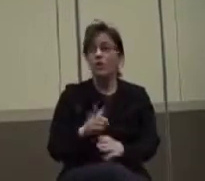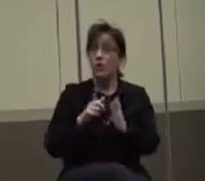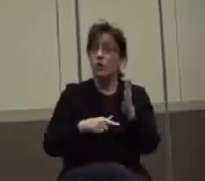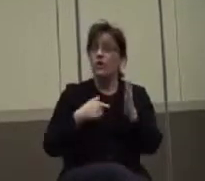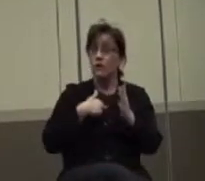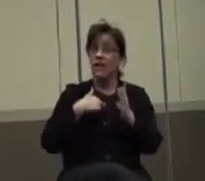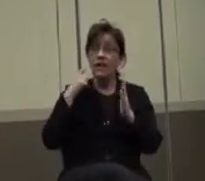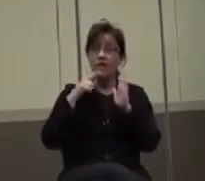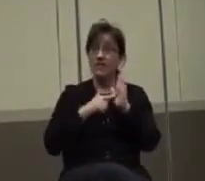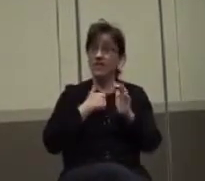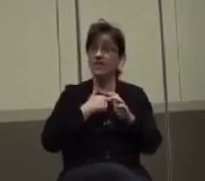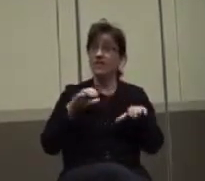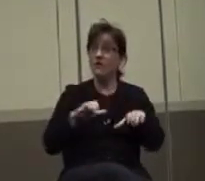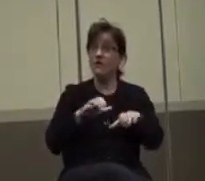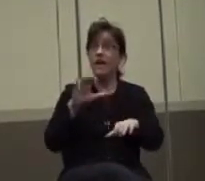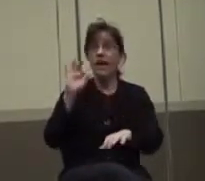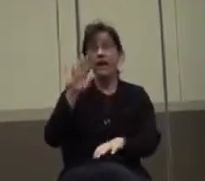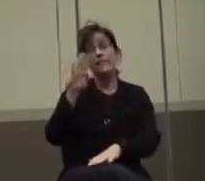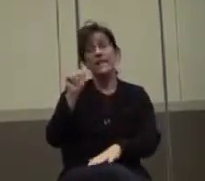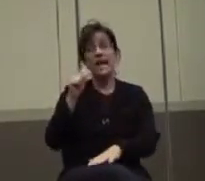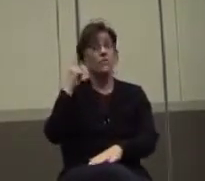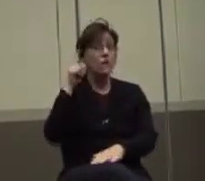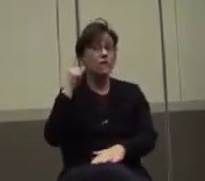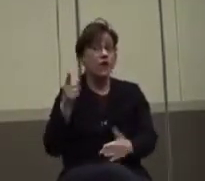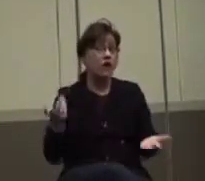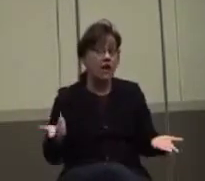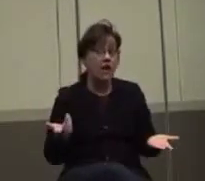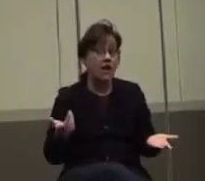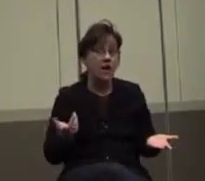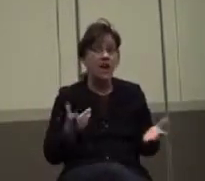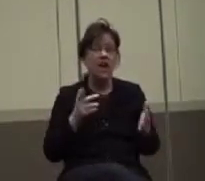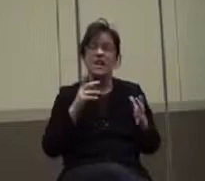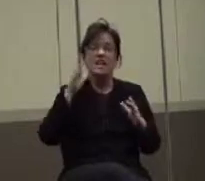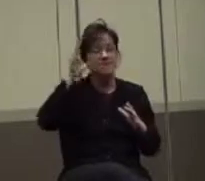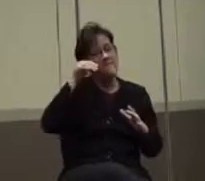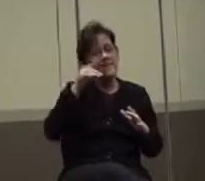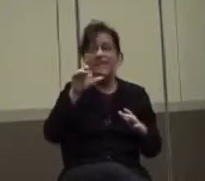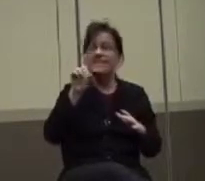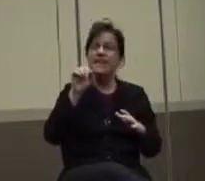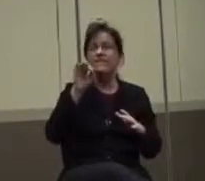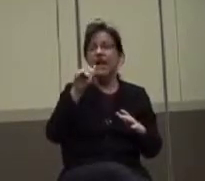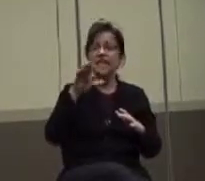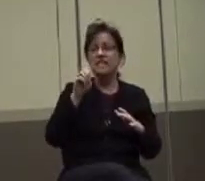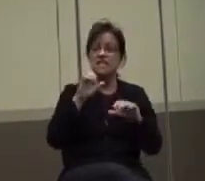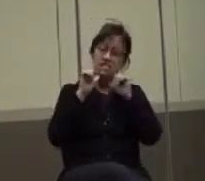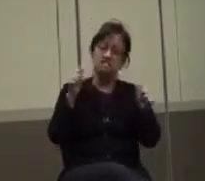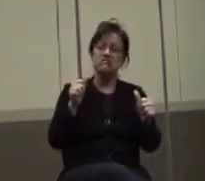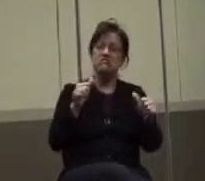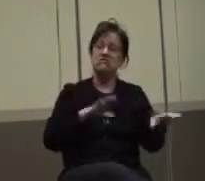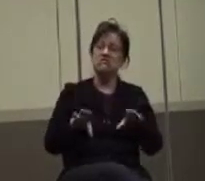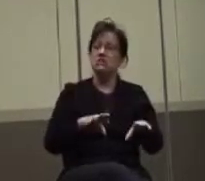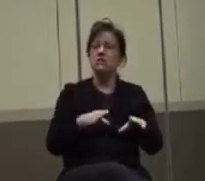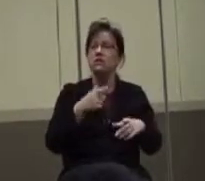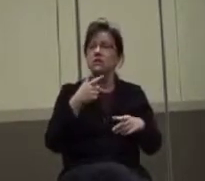An FBA for what? Defiance. What's the problem? He can't